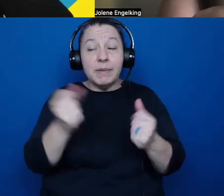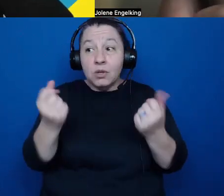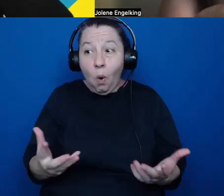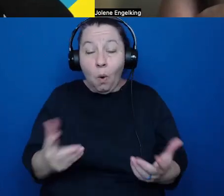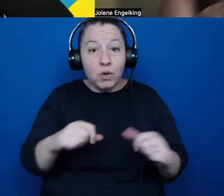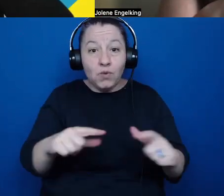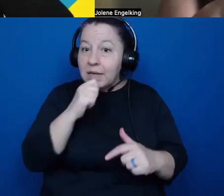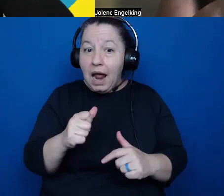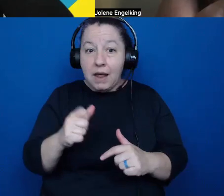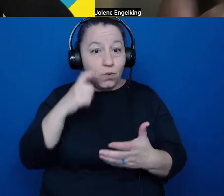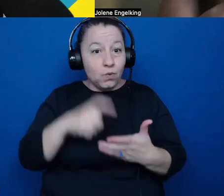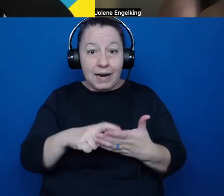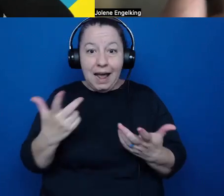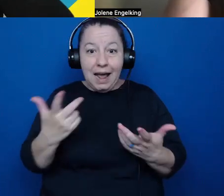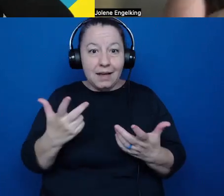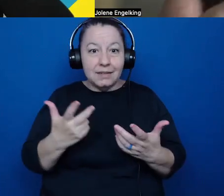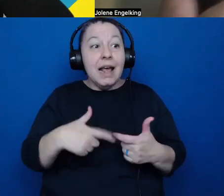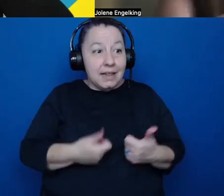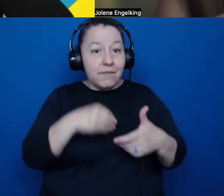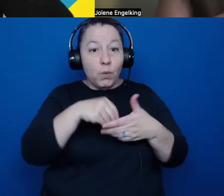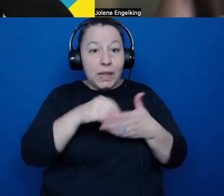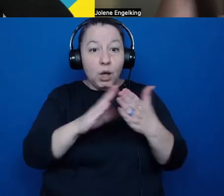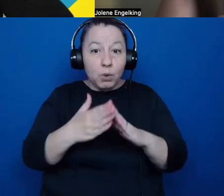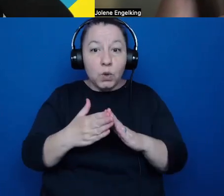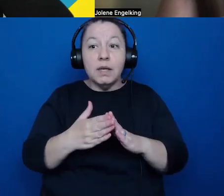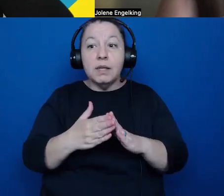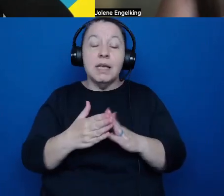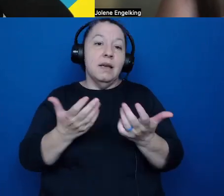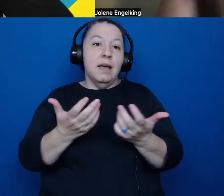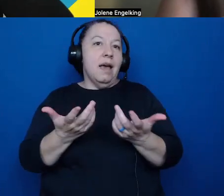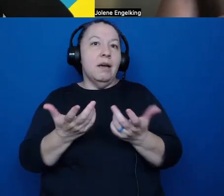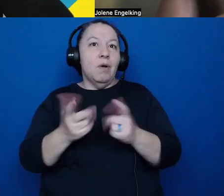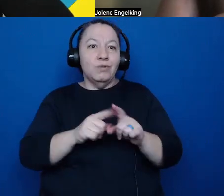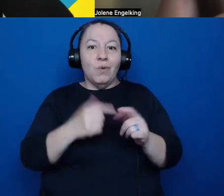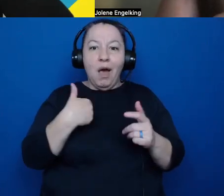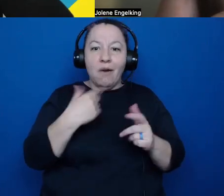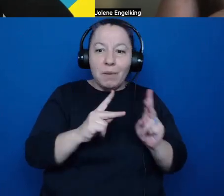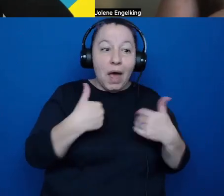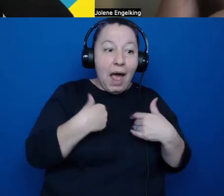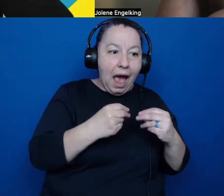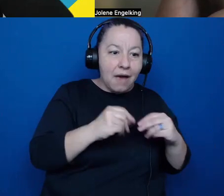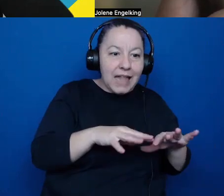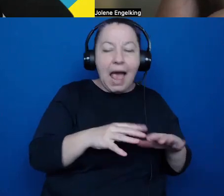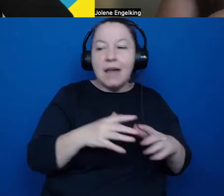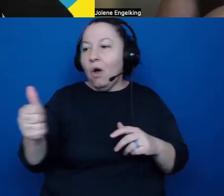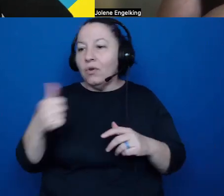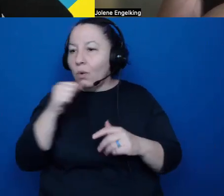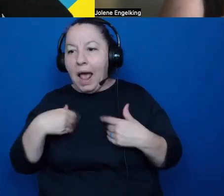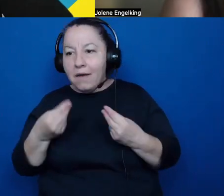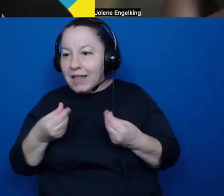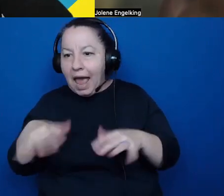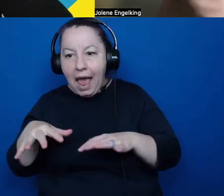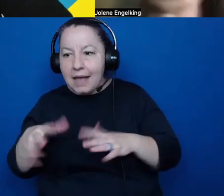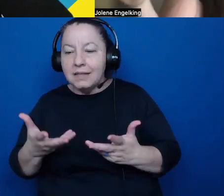in communities, let alone folks that have land versus don't have land, as well as folks who, due to